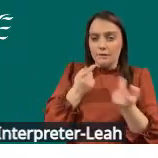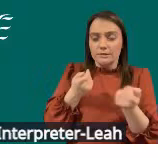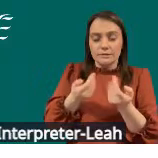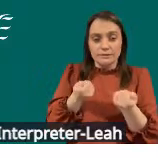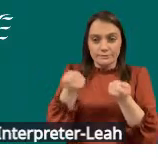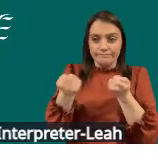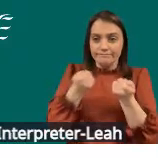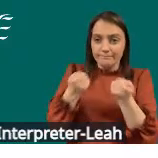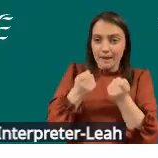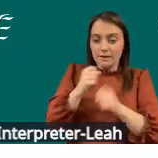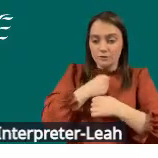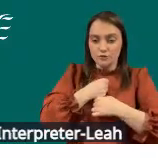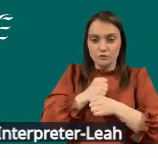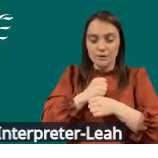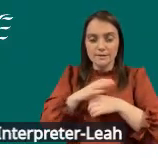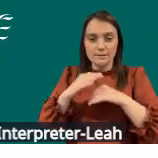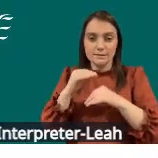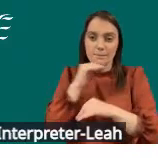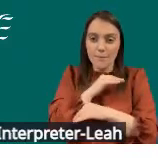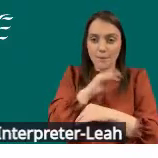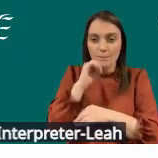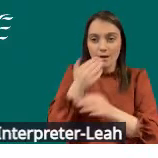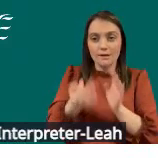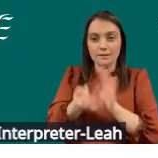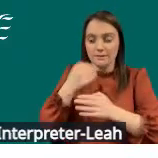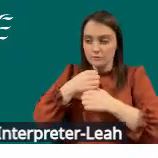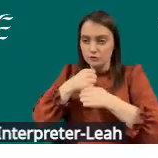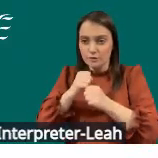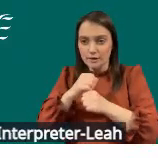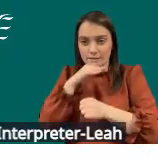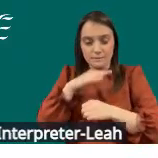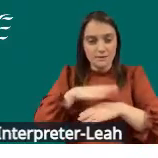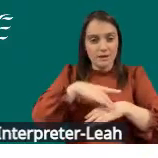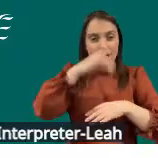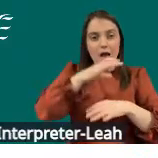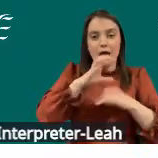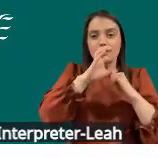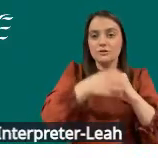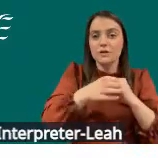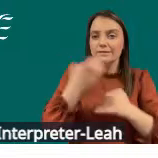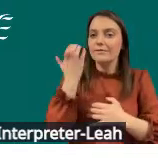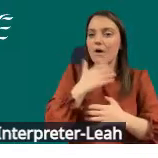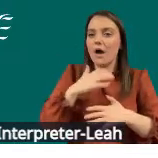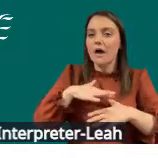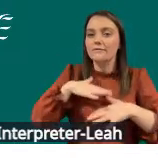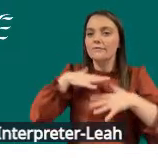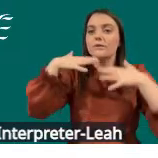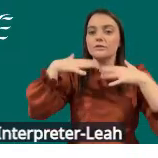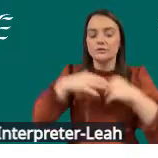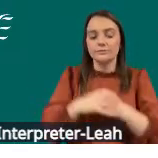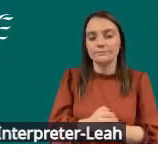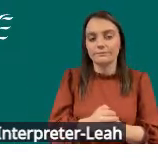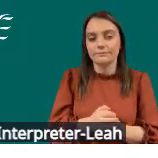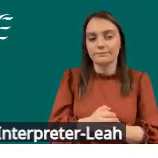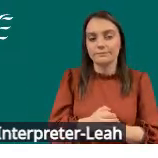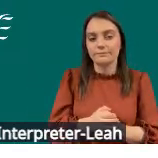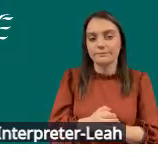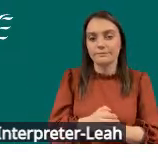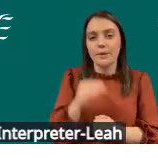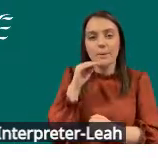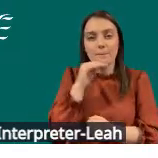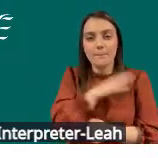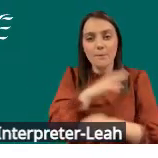important, because the more stressed we are, the more likely we're going to have hot flushes. So I think it's really important to